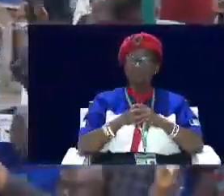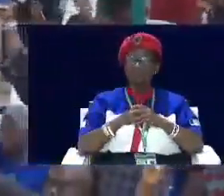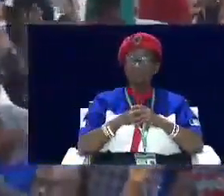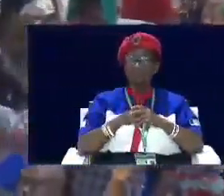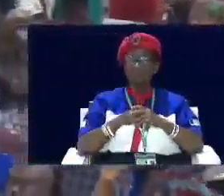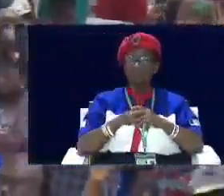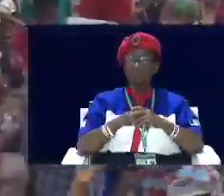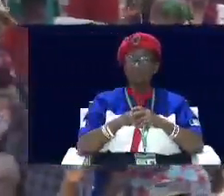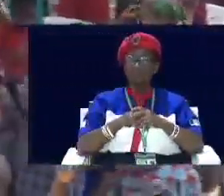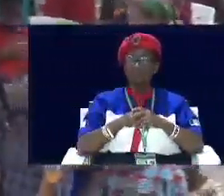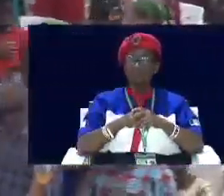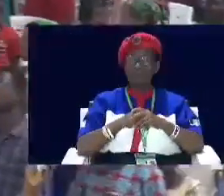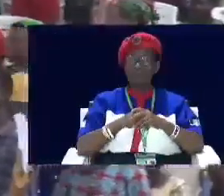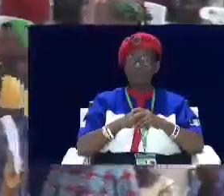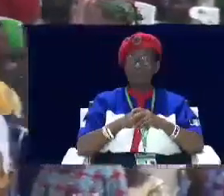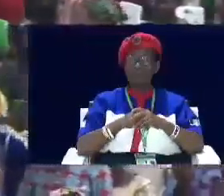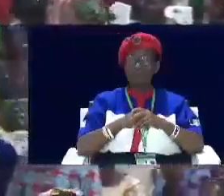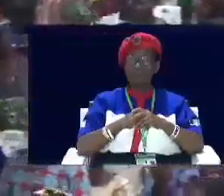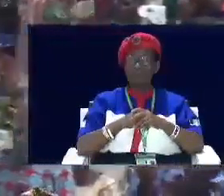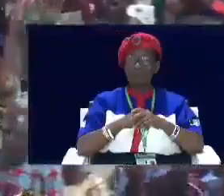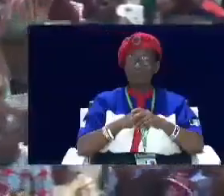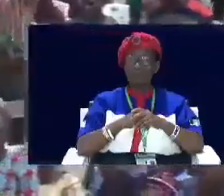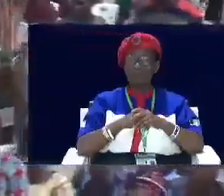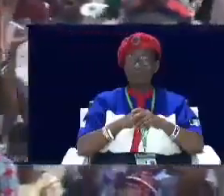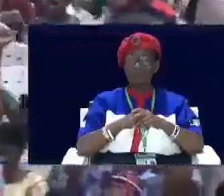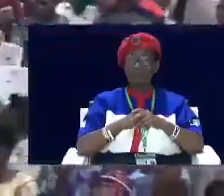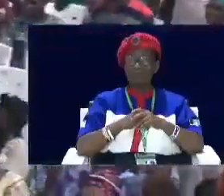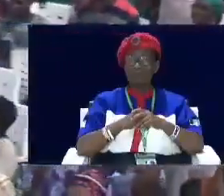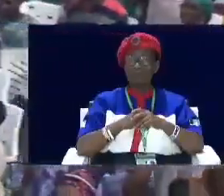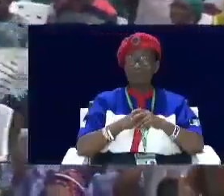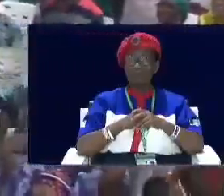Amen. Anyway.